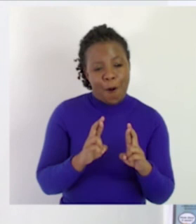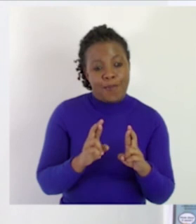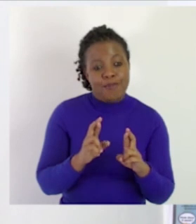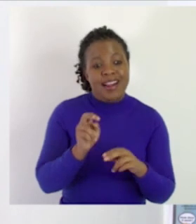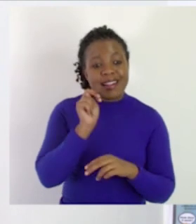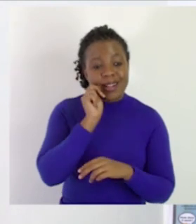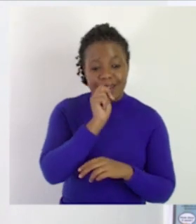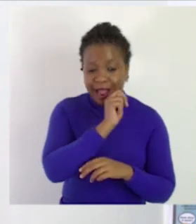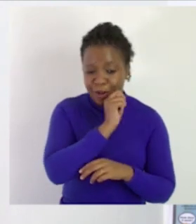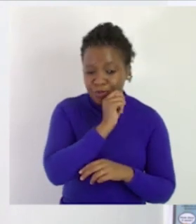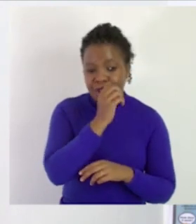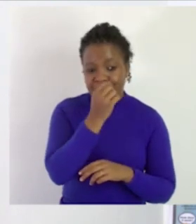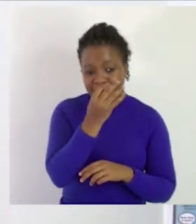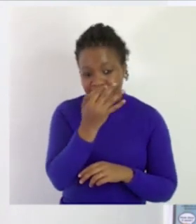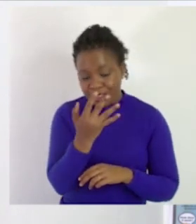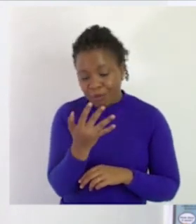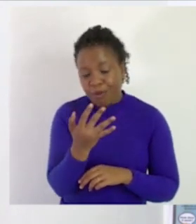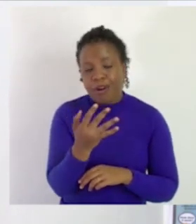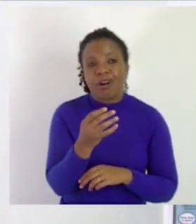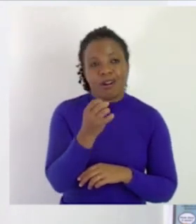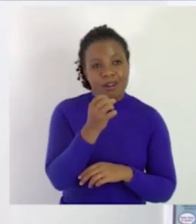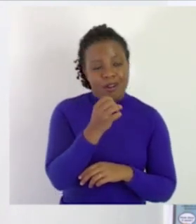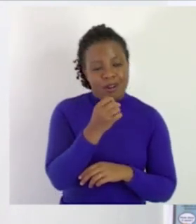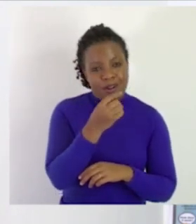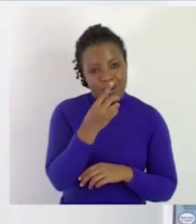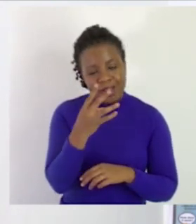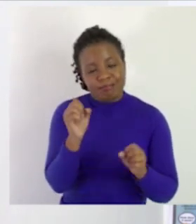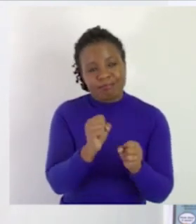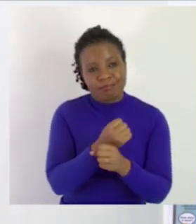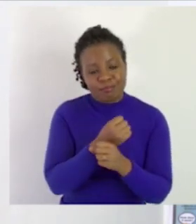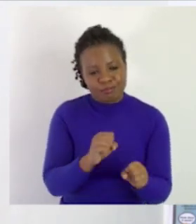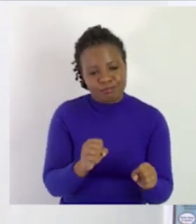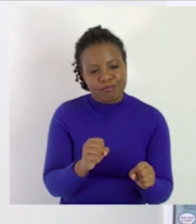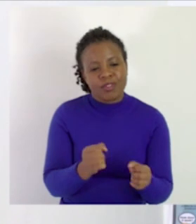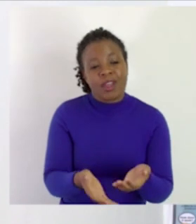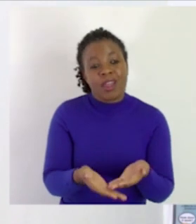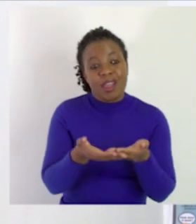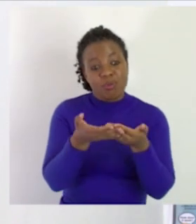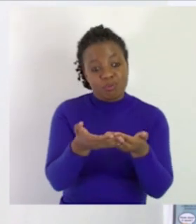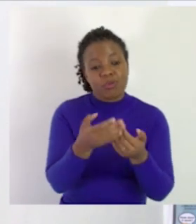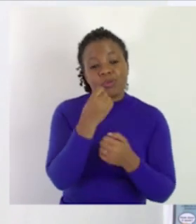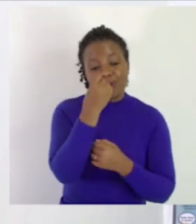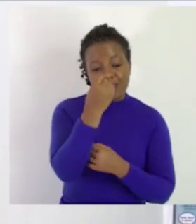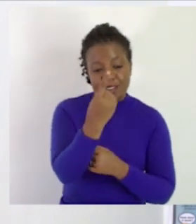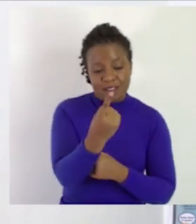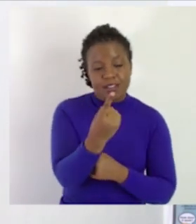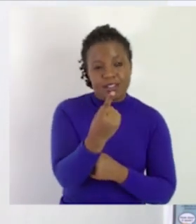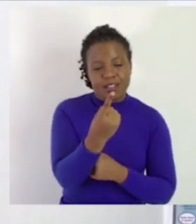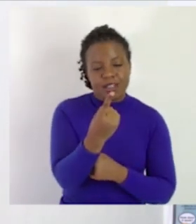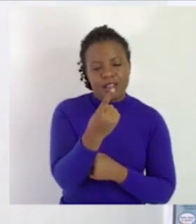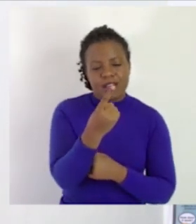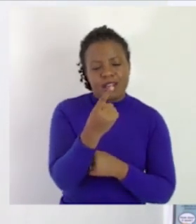and uncountable nouns, they have helped you quite a lot. And I hope you are going to remember the